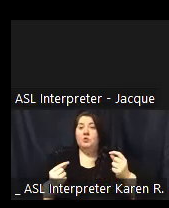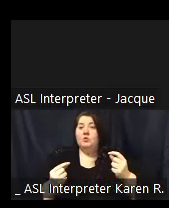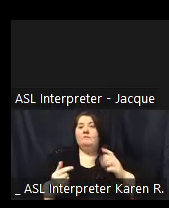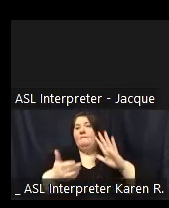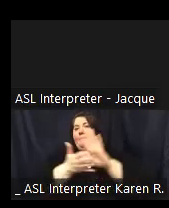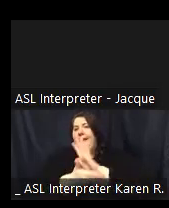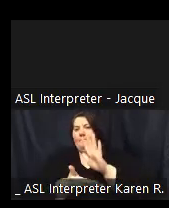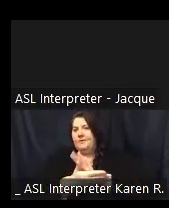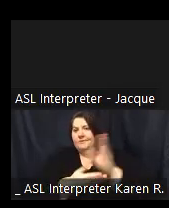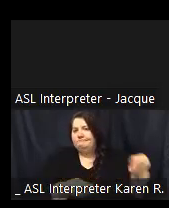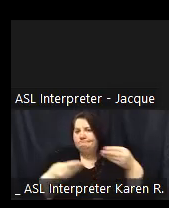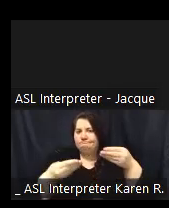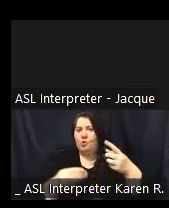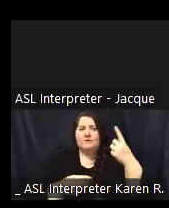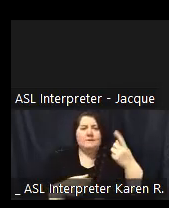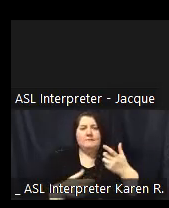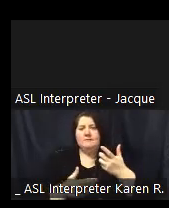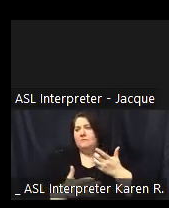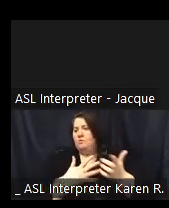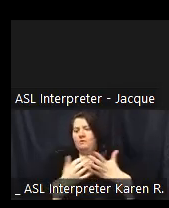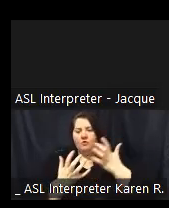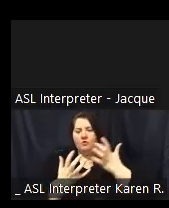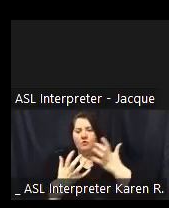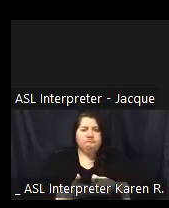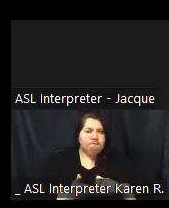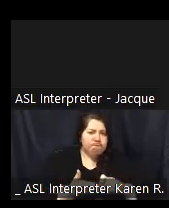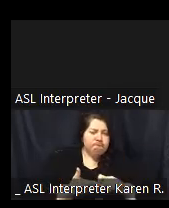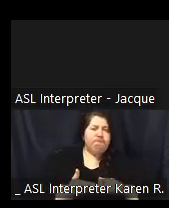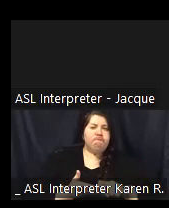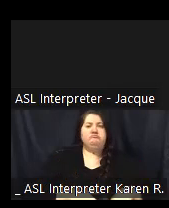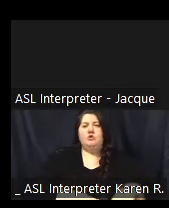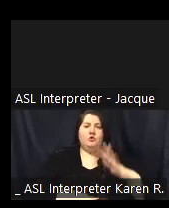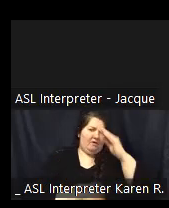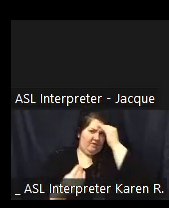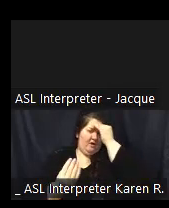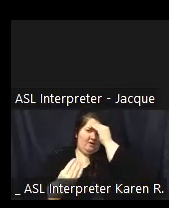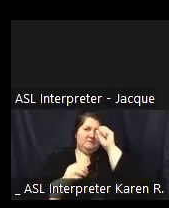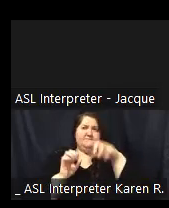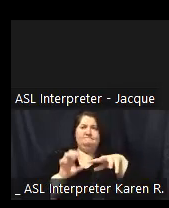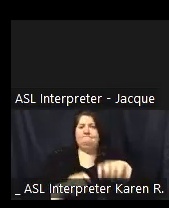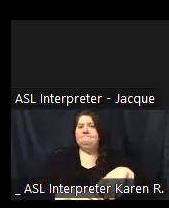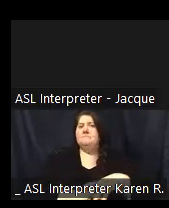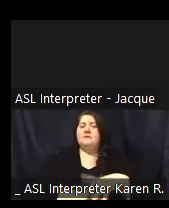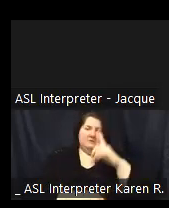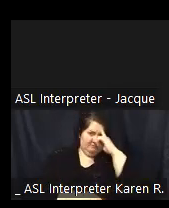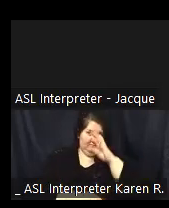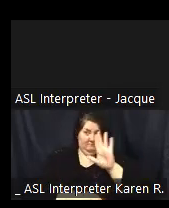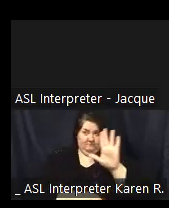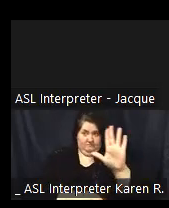of paper or anything wherever you want to write some thoughts down. This is for you.